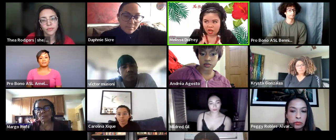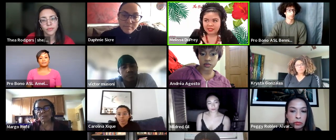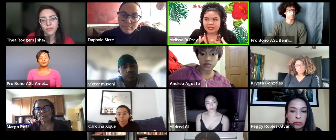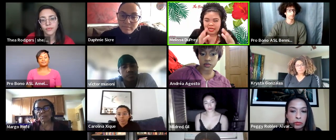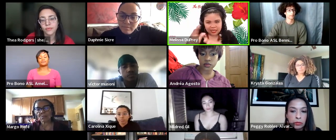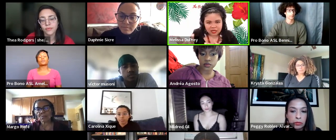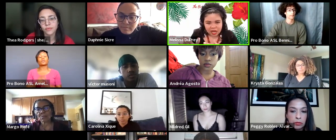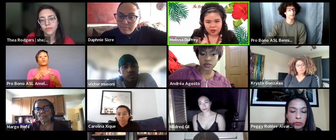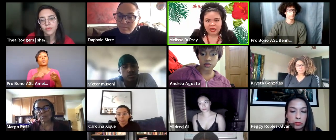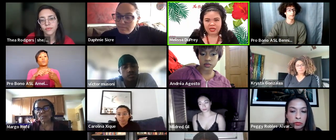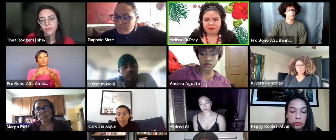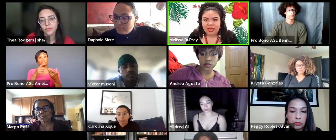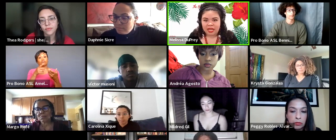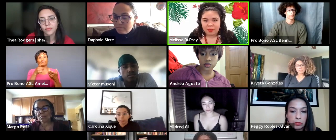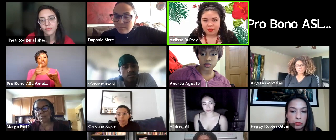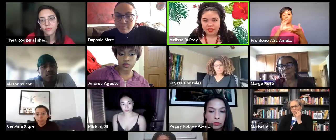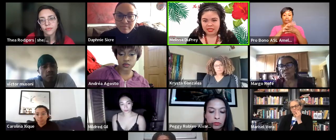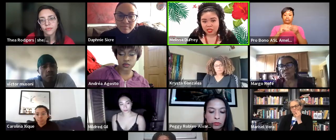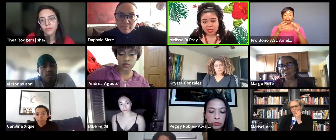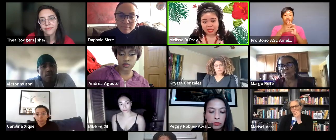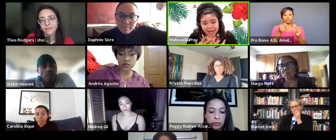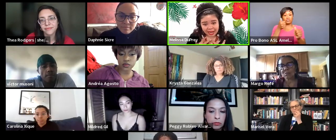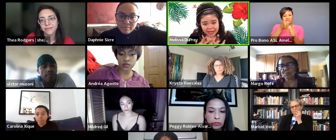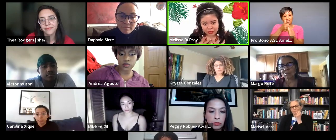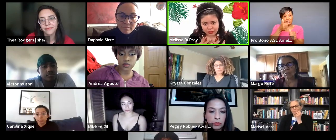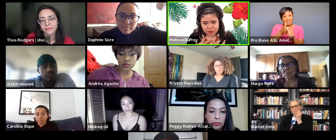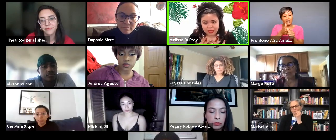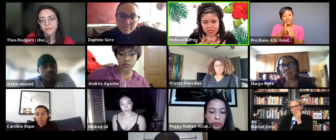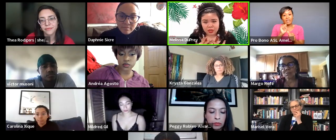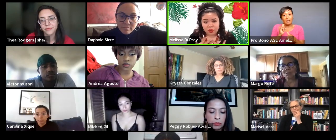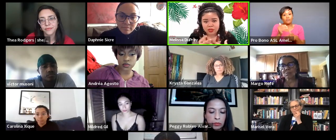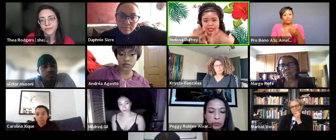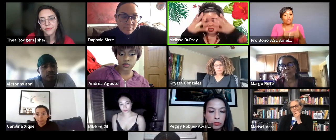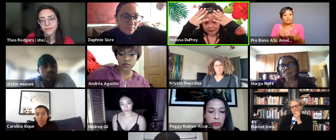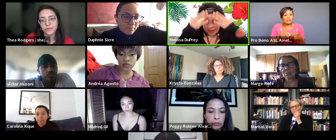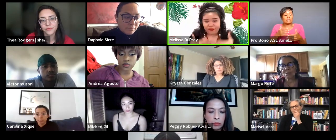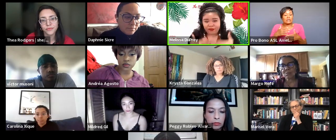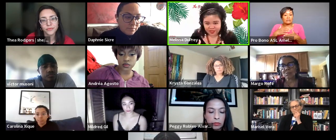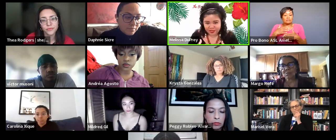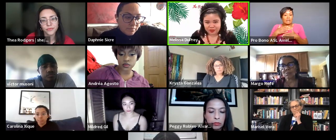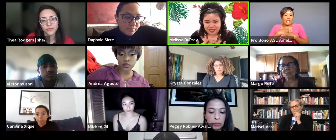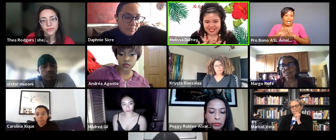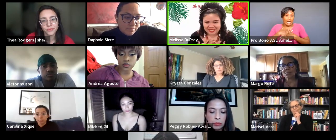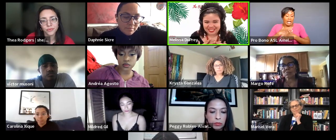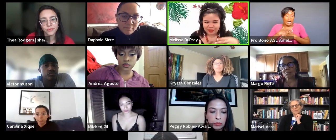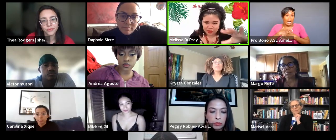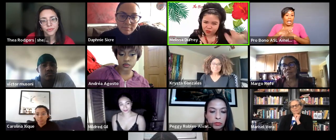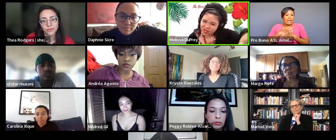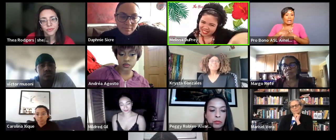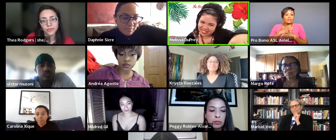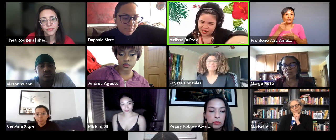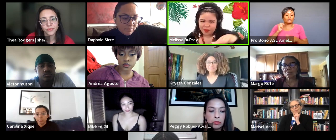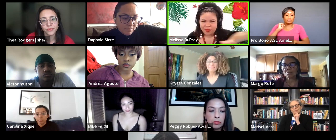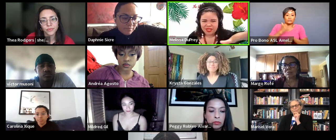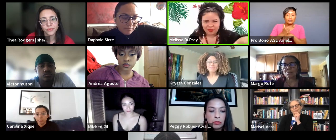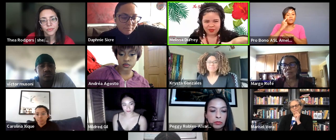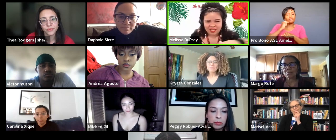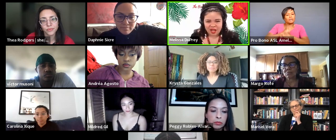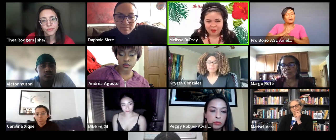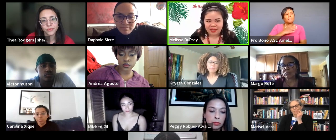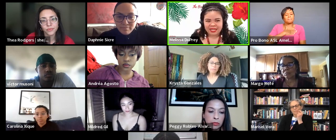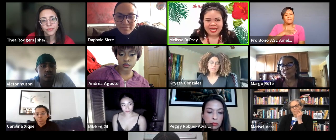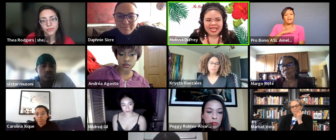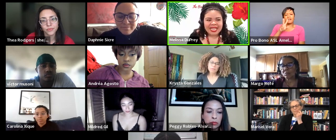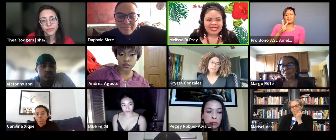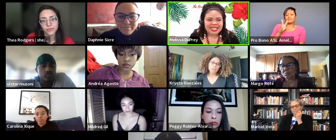a process that i didn't outline in my in my presentation that i use in order to keep my vessel protected it was written in there but we